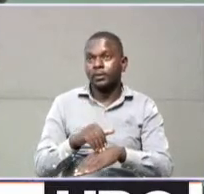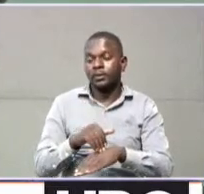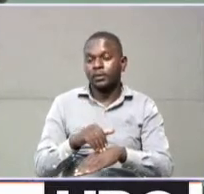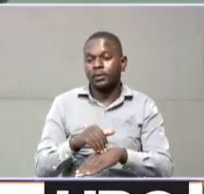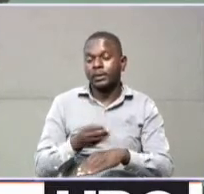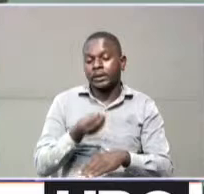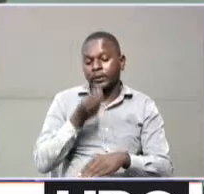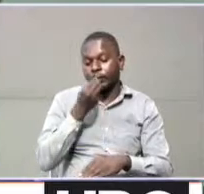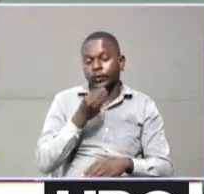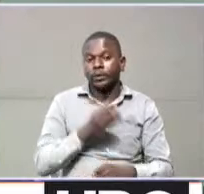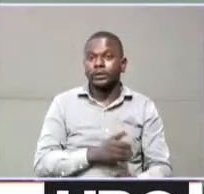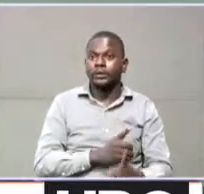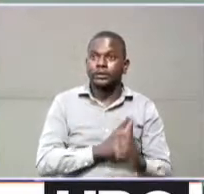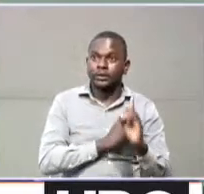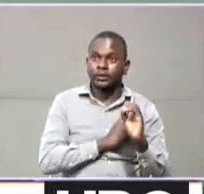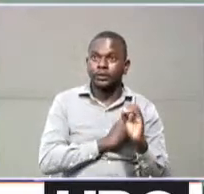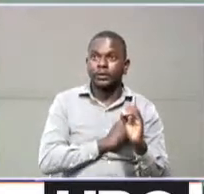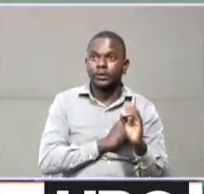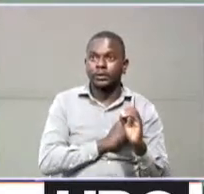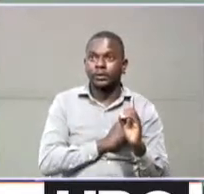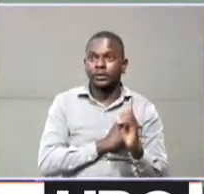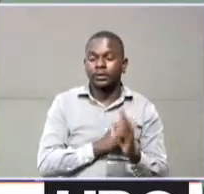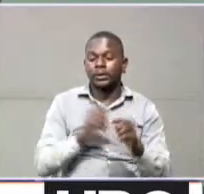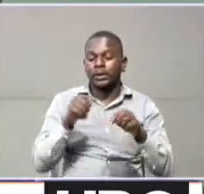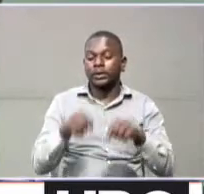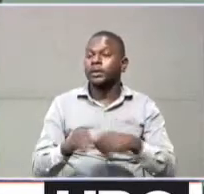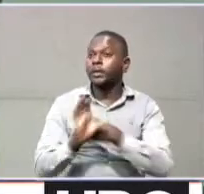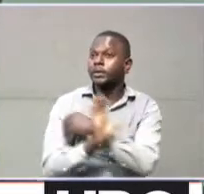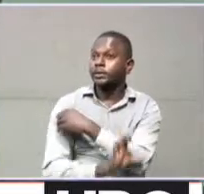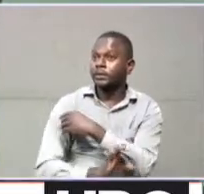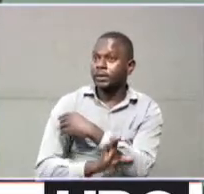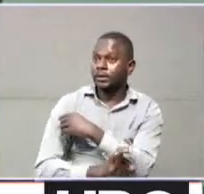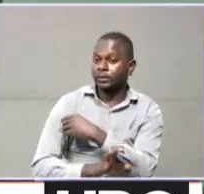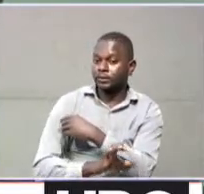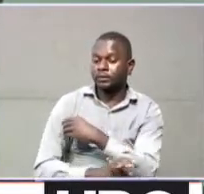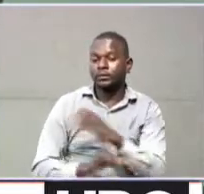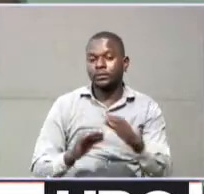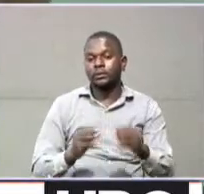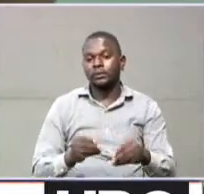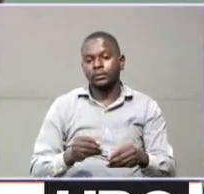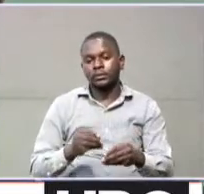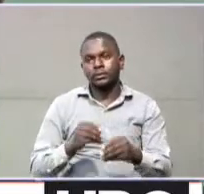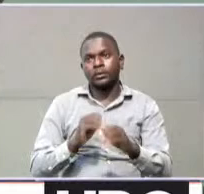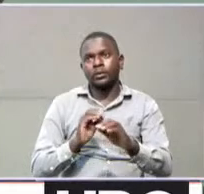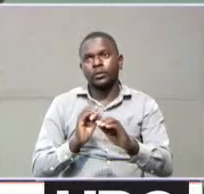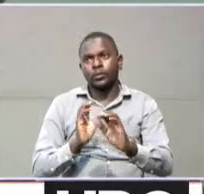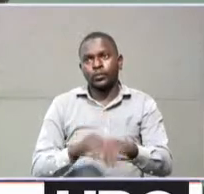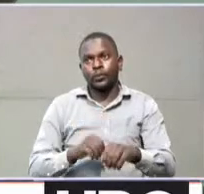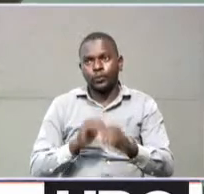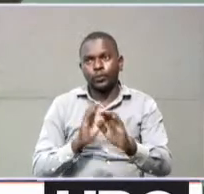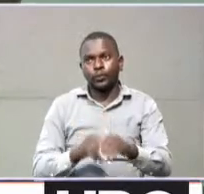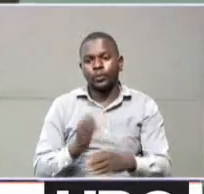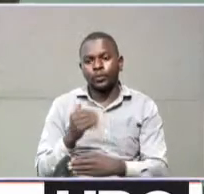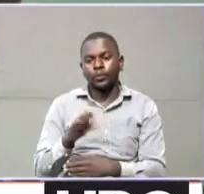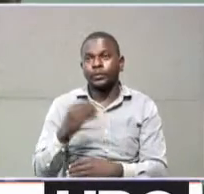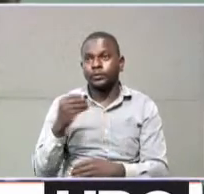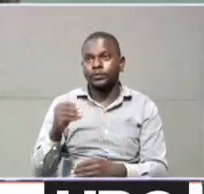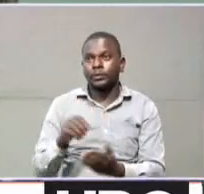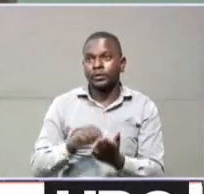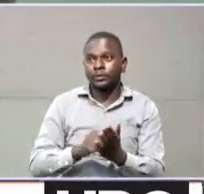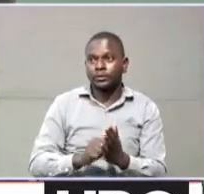the food security in this country we produce lots of foods grains and